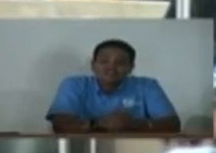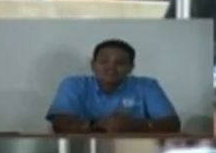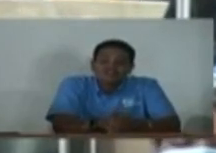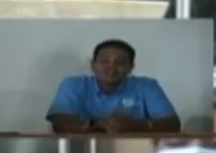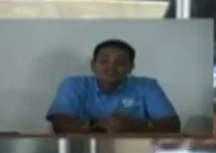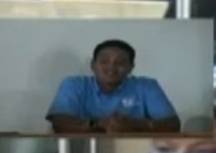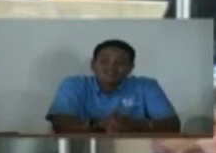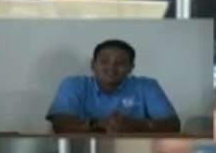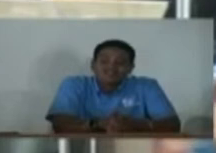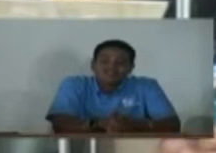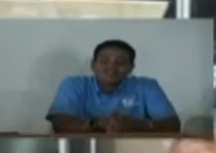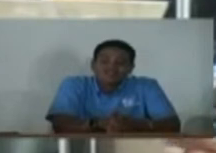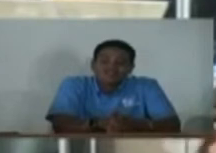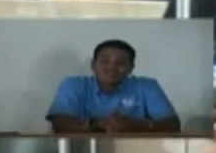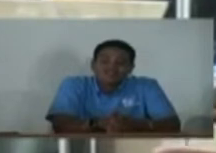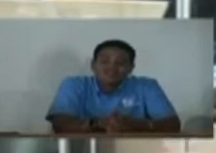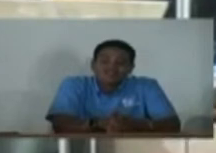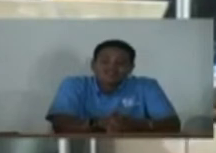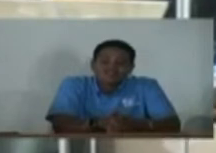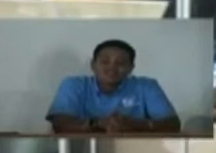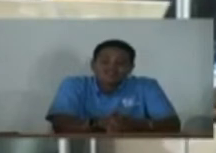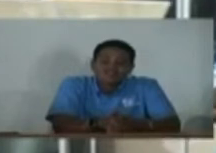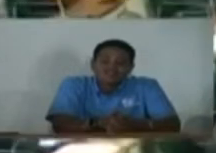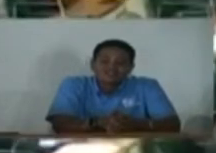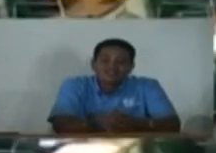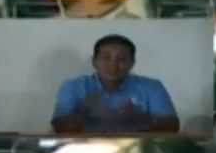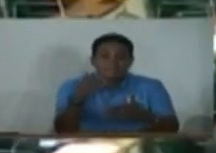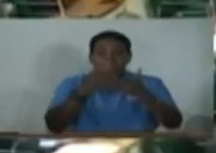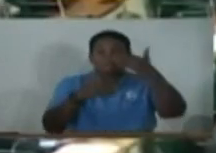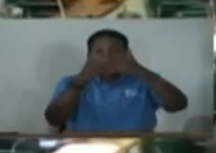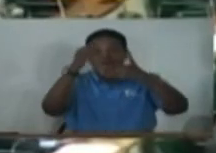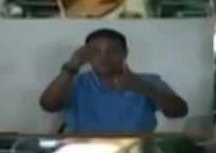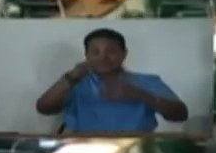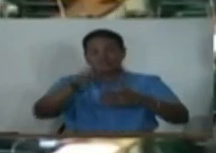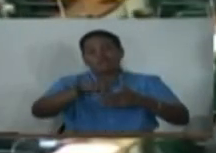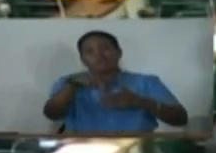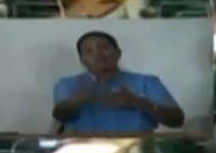Or better, knock down the block that they put up.